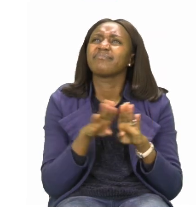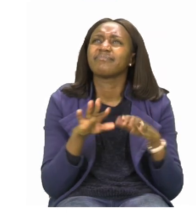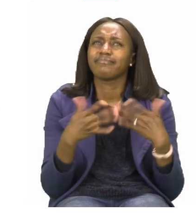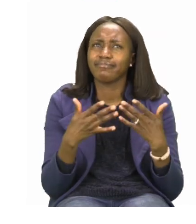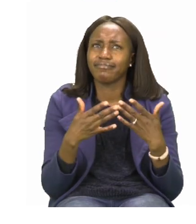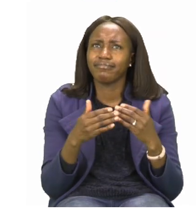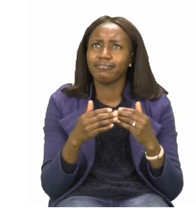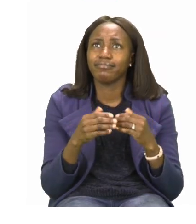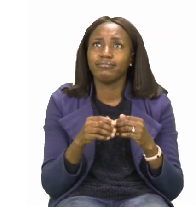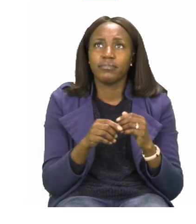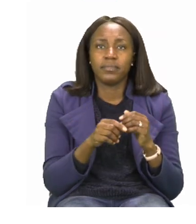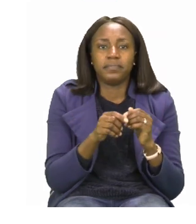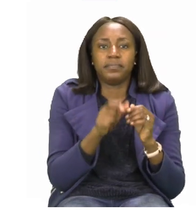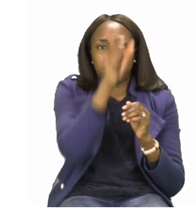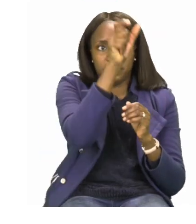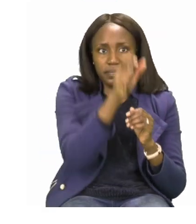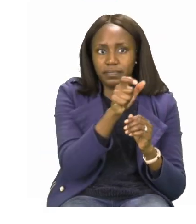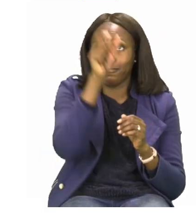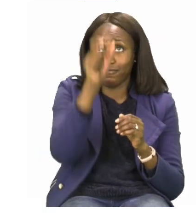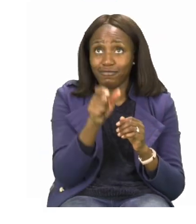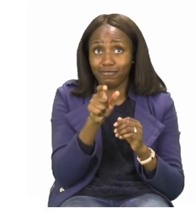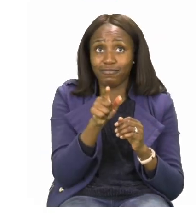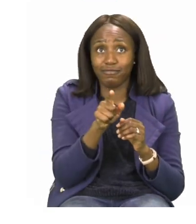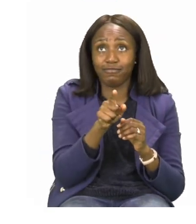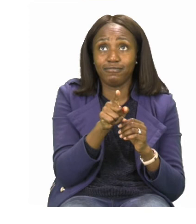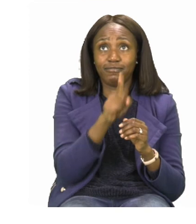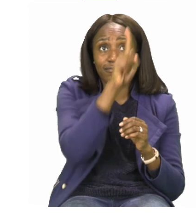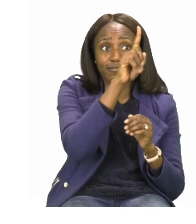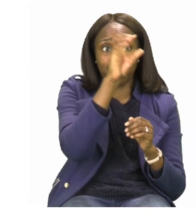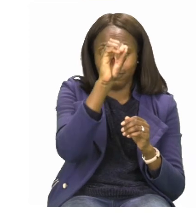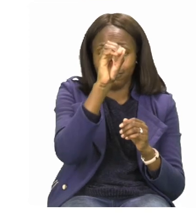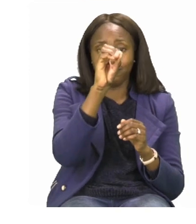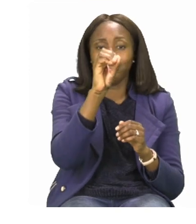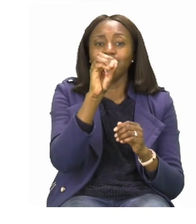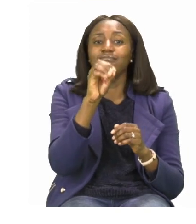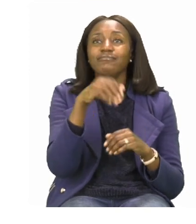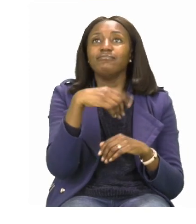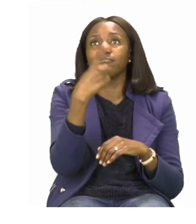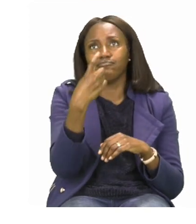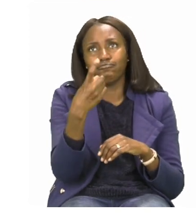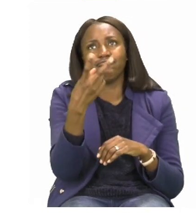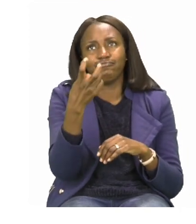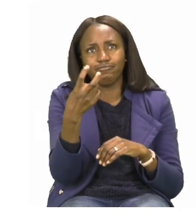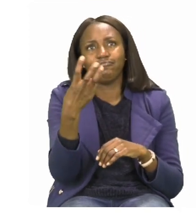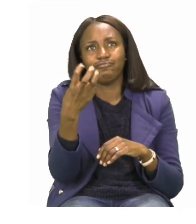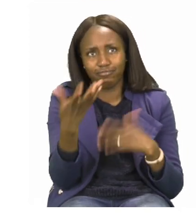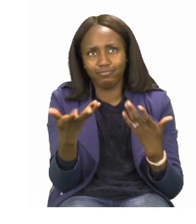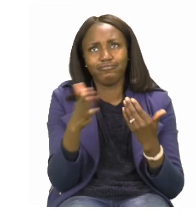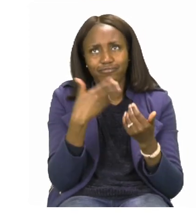the tens together first before the units. If you do that, then your answers will be